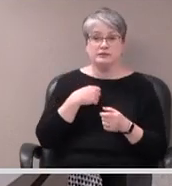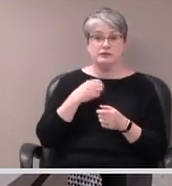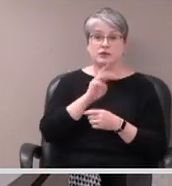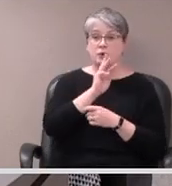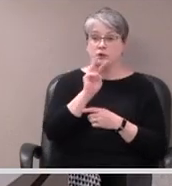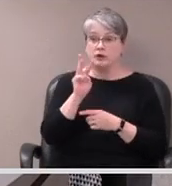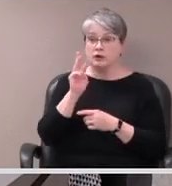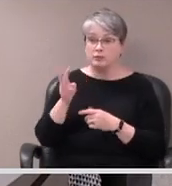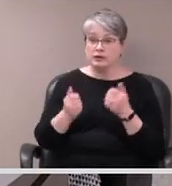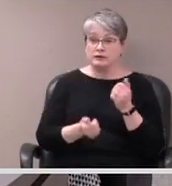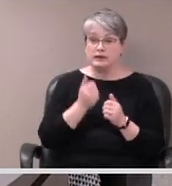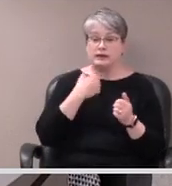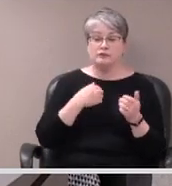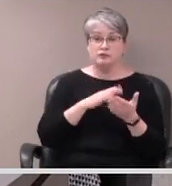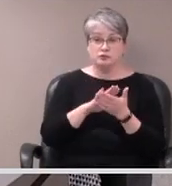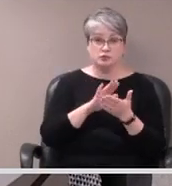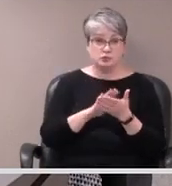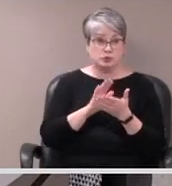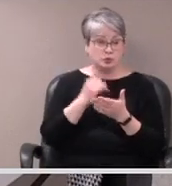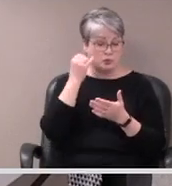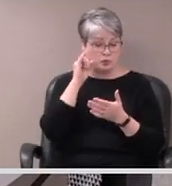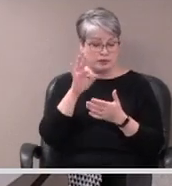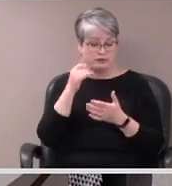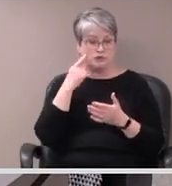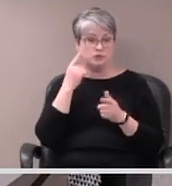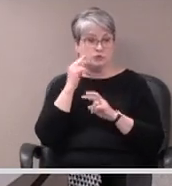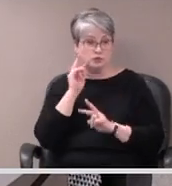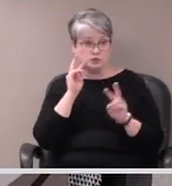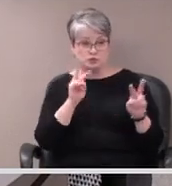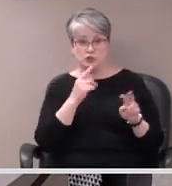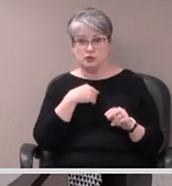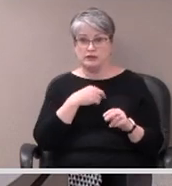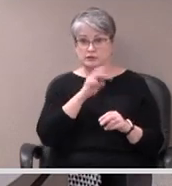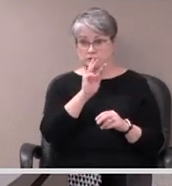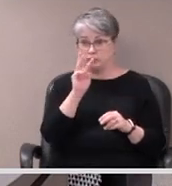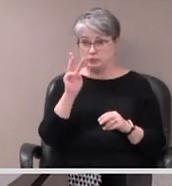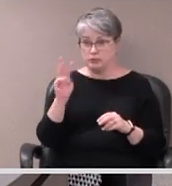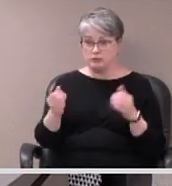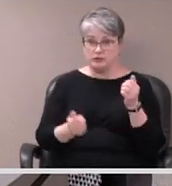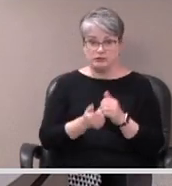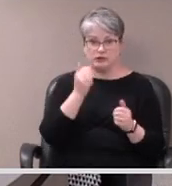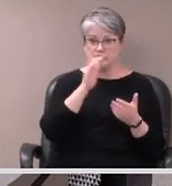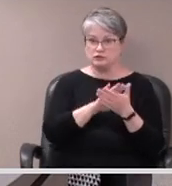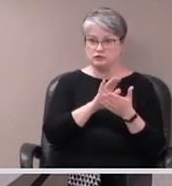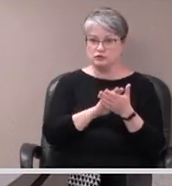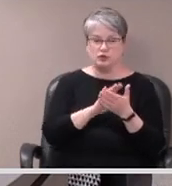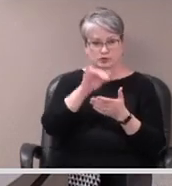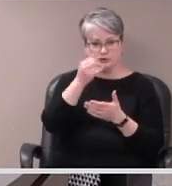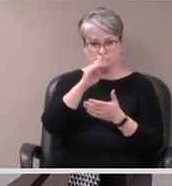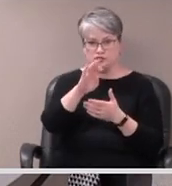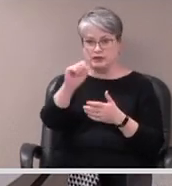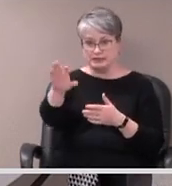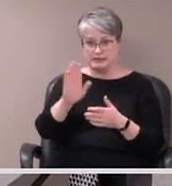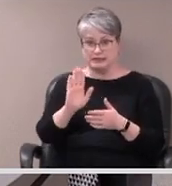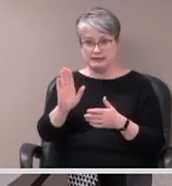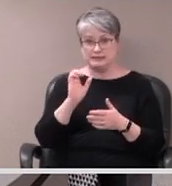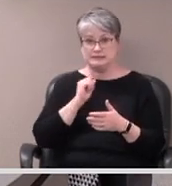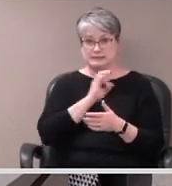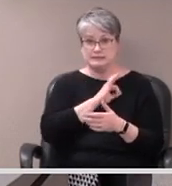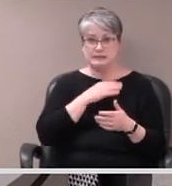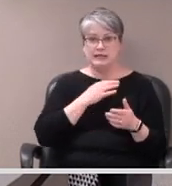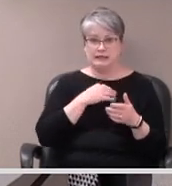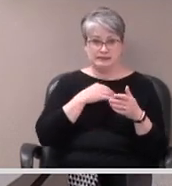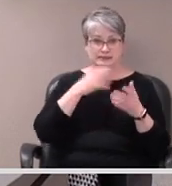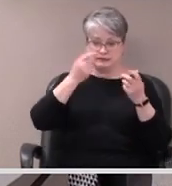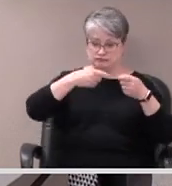school. If you were to look at the website that John and his staff have put together, you could go to